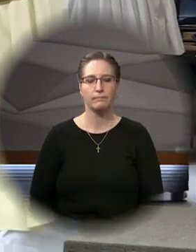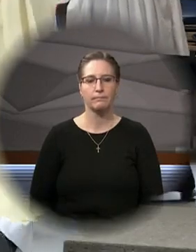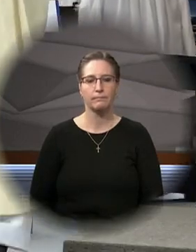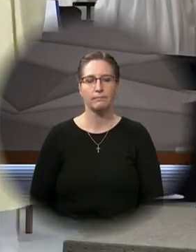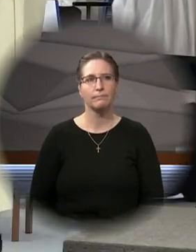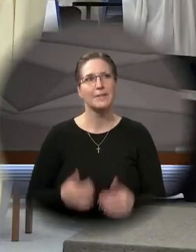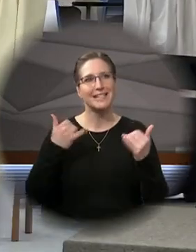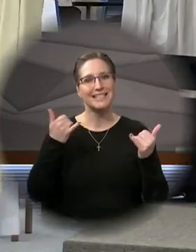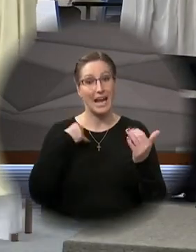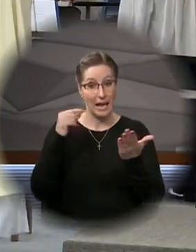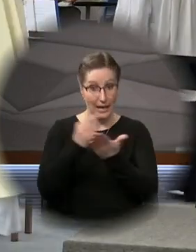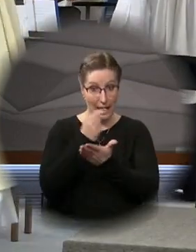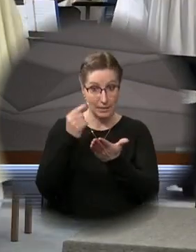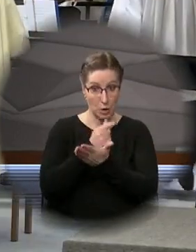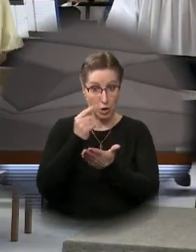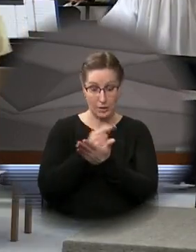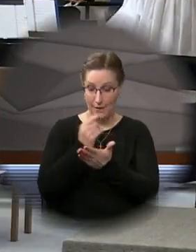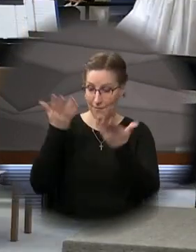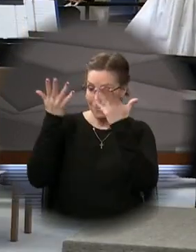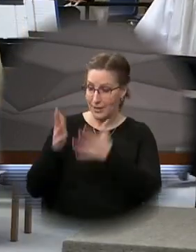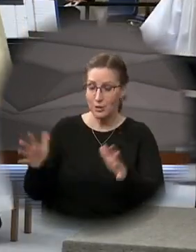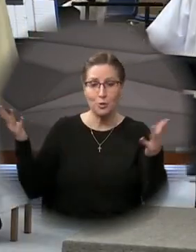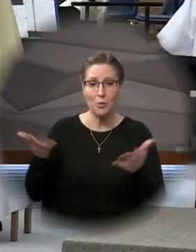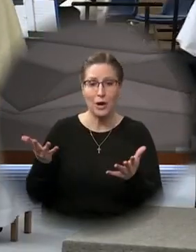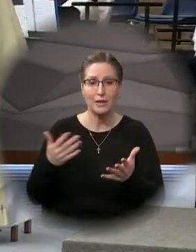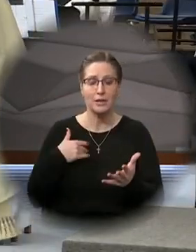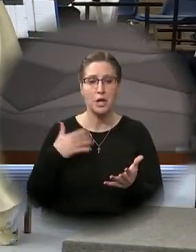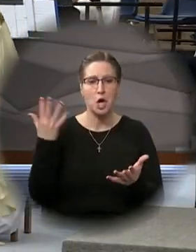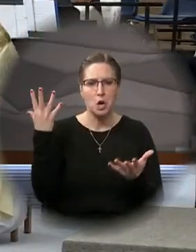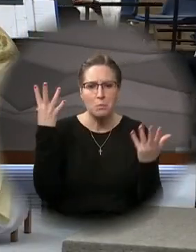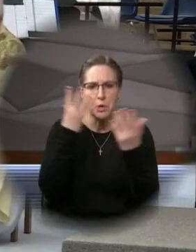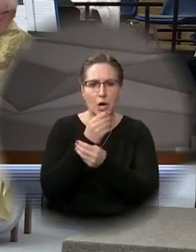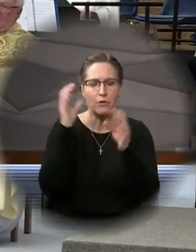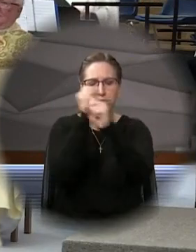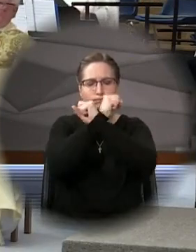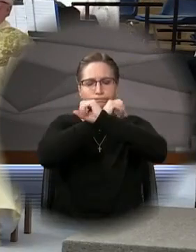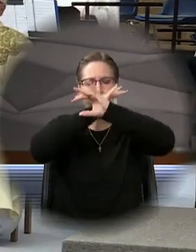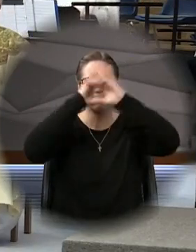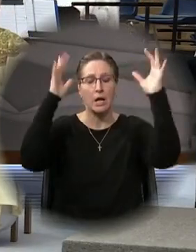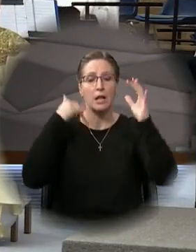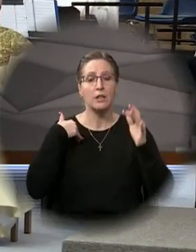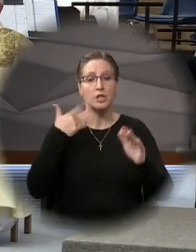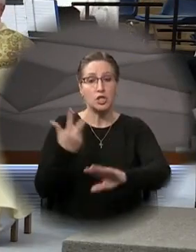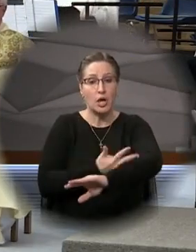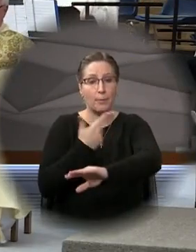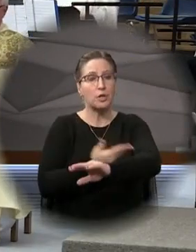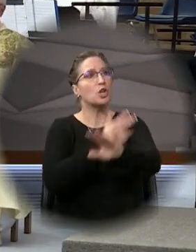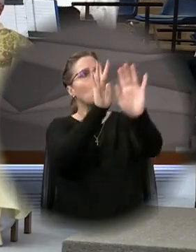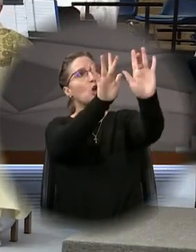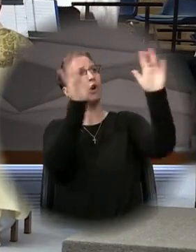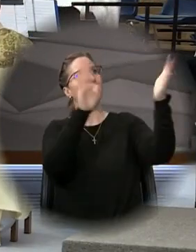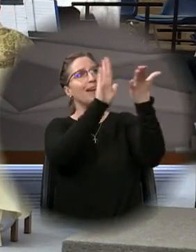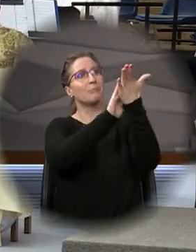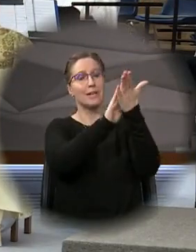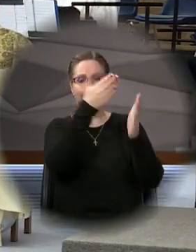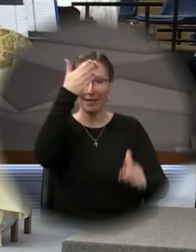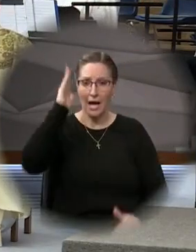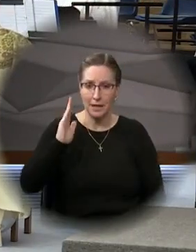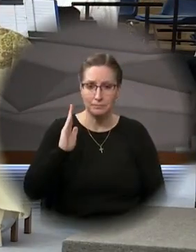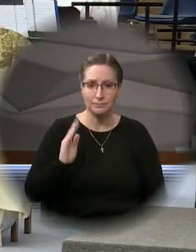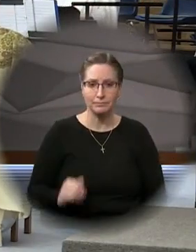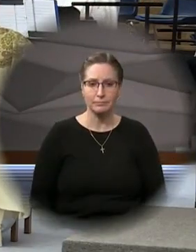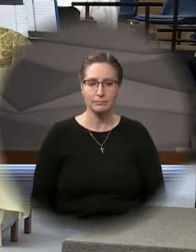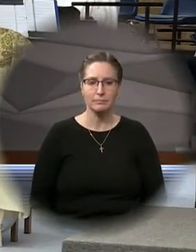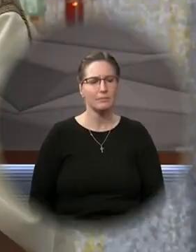Today's gospel ends with the beautiful image of the shepherds glorifying and praising God. And